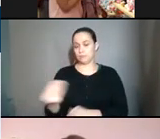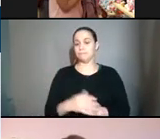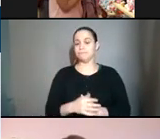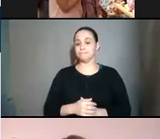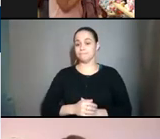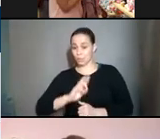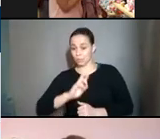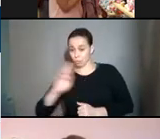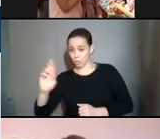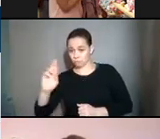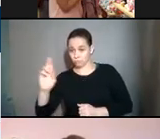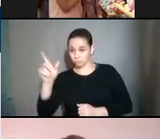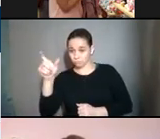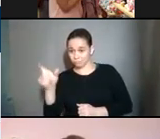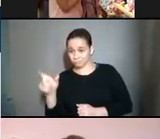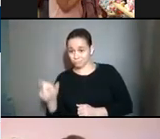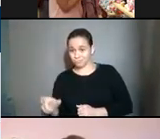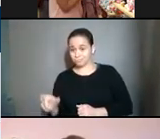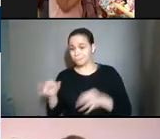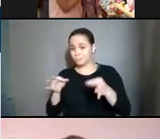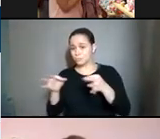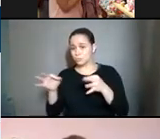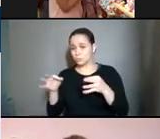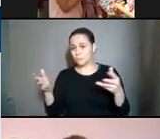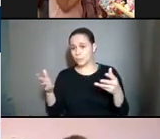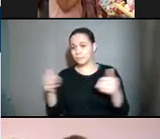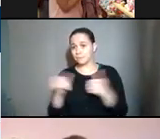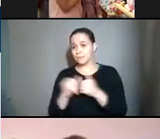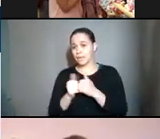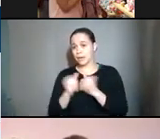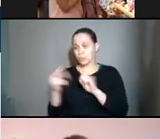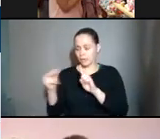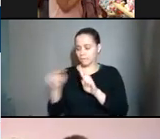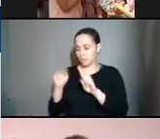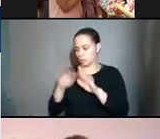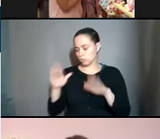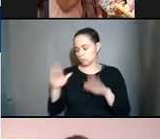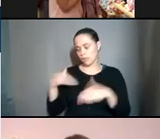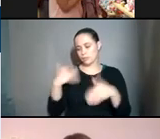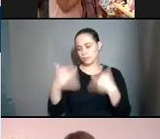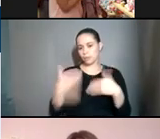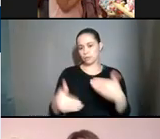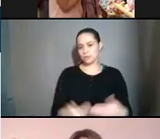will describe to you how to view your child's progress.